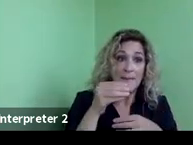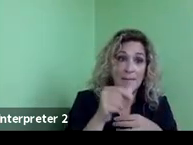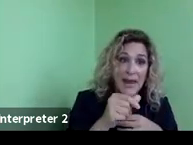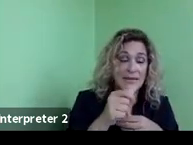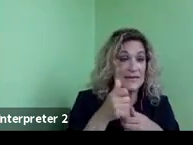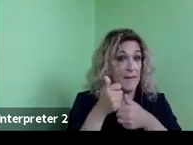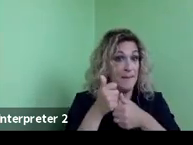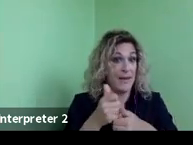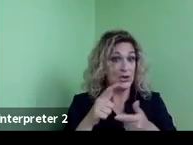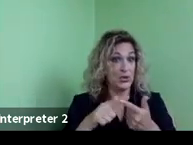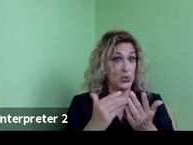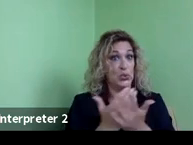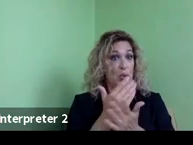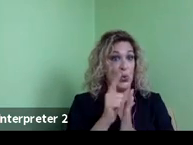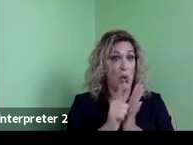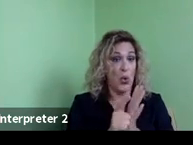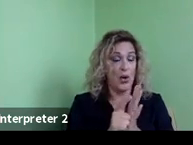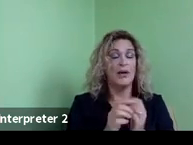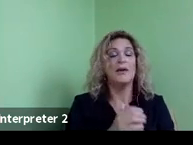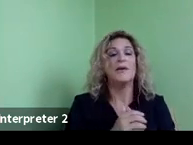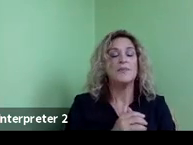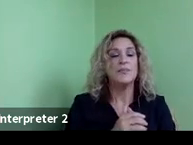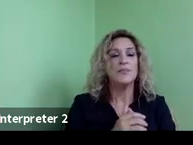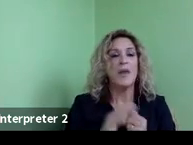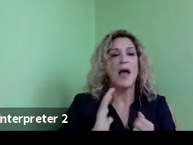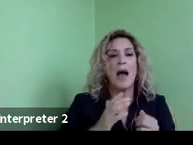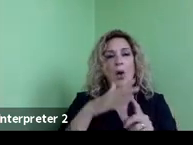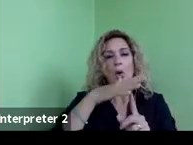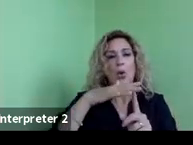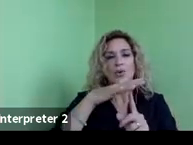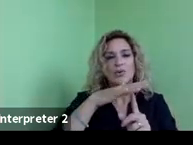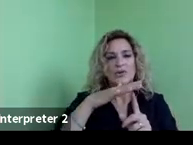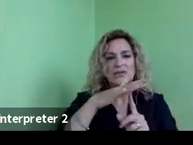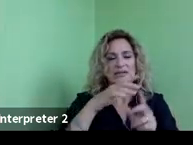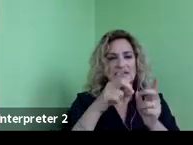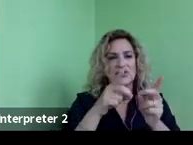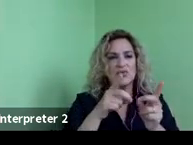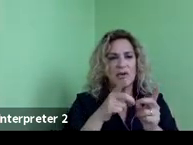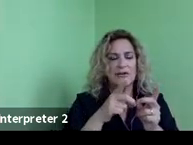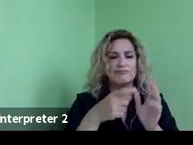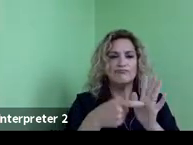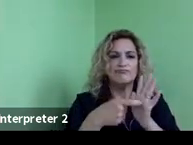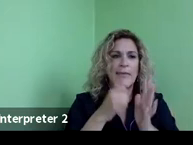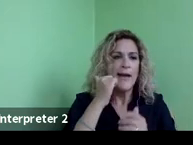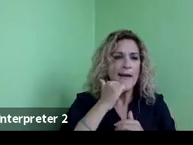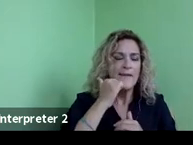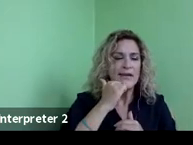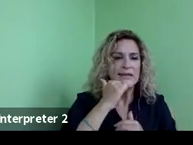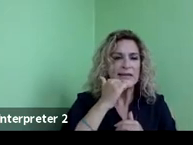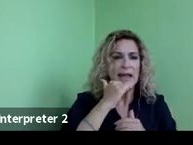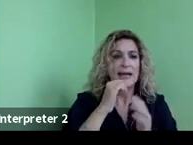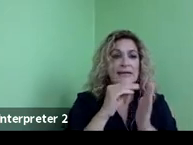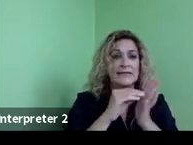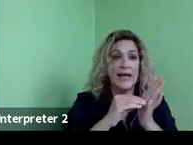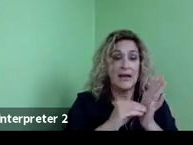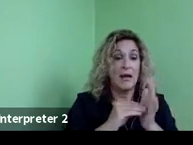law. Are local districts still requiring daily sign-in sheets? Because if they are, they should not be doing